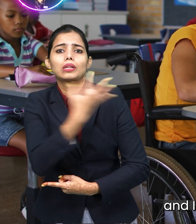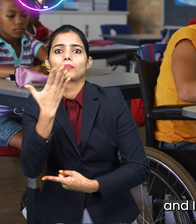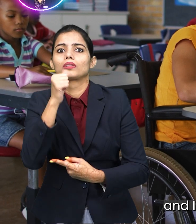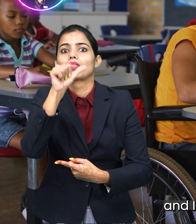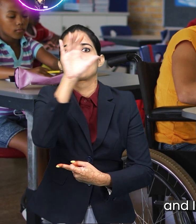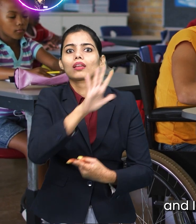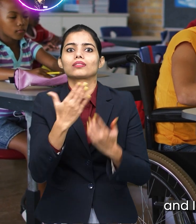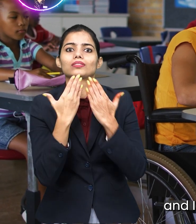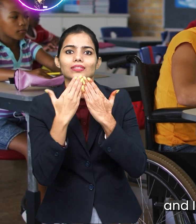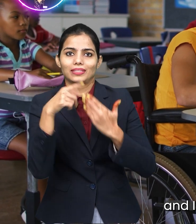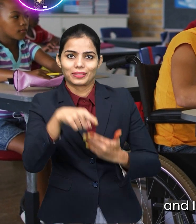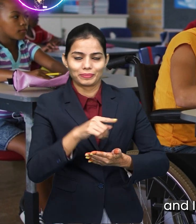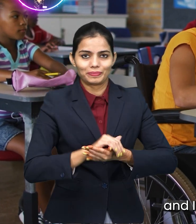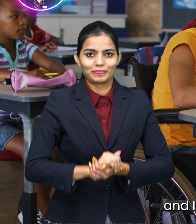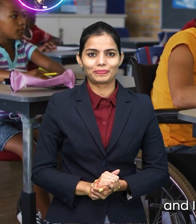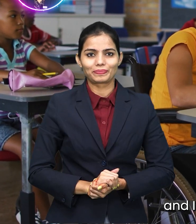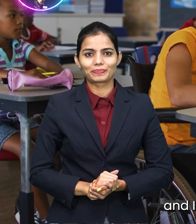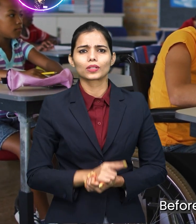India.